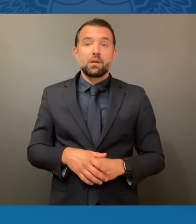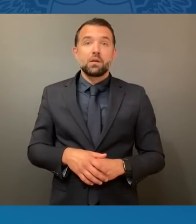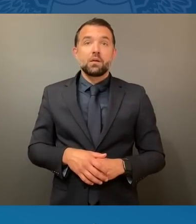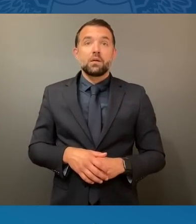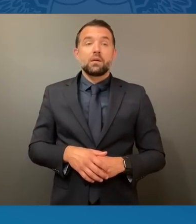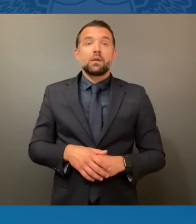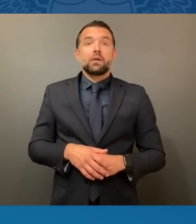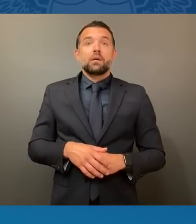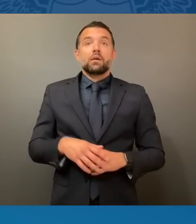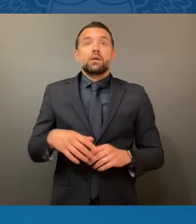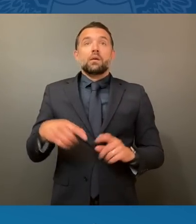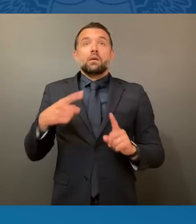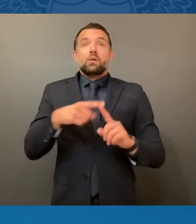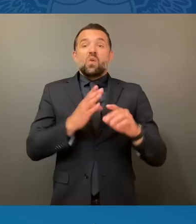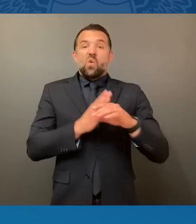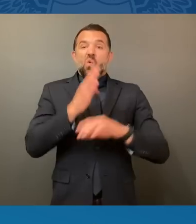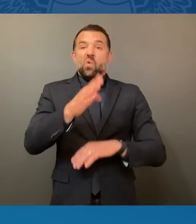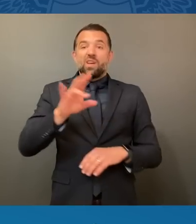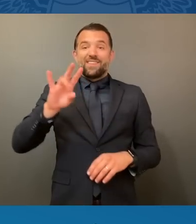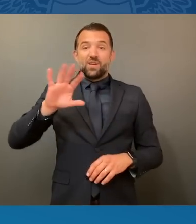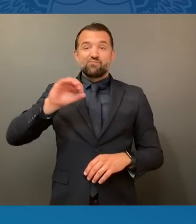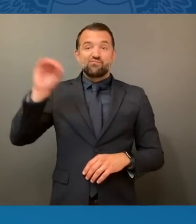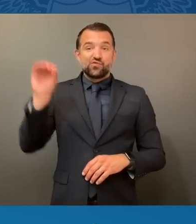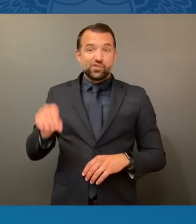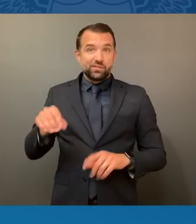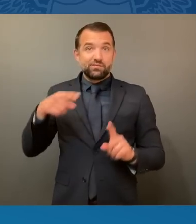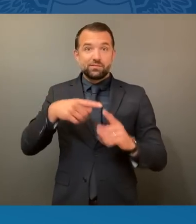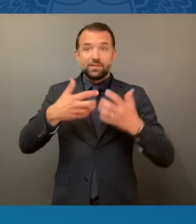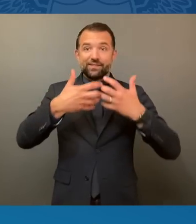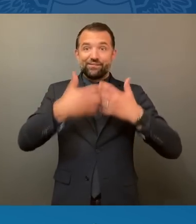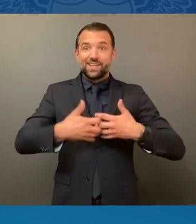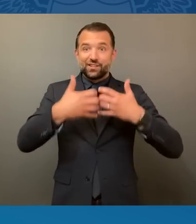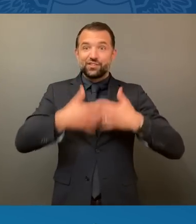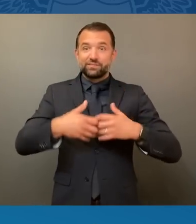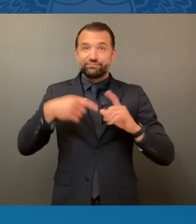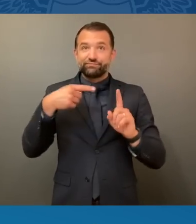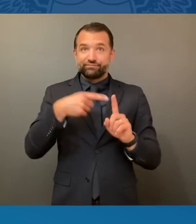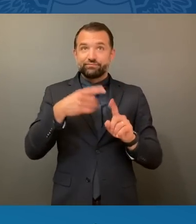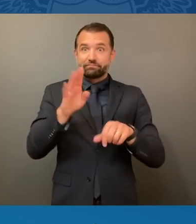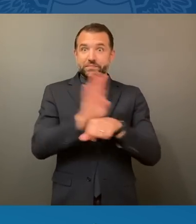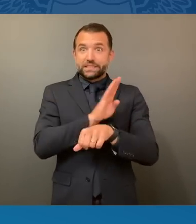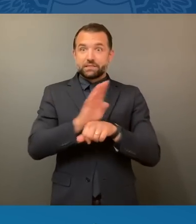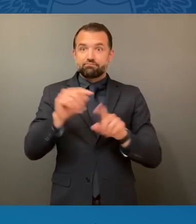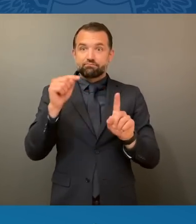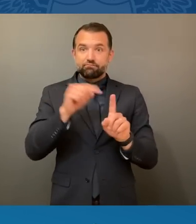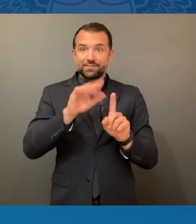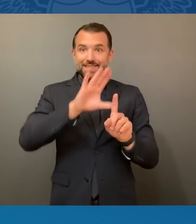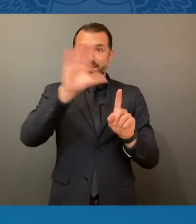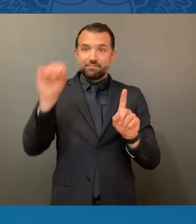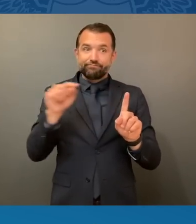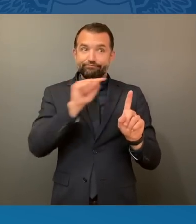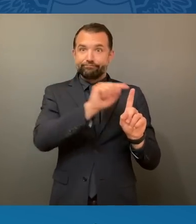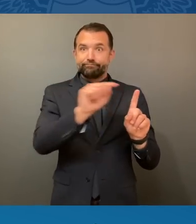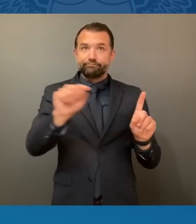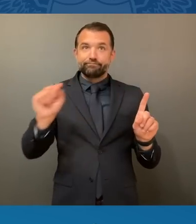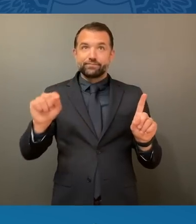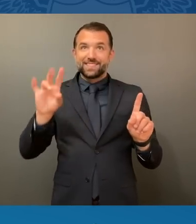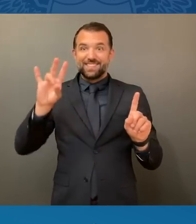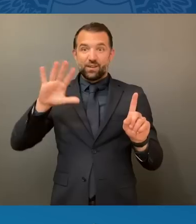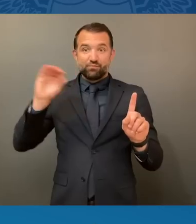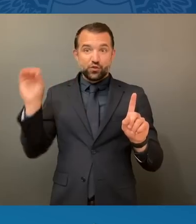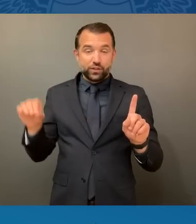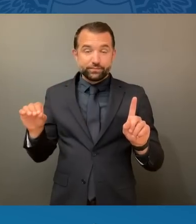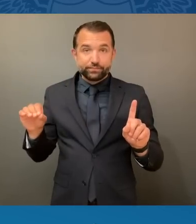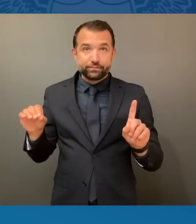over 75% of manufacturing firms in the United States, manufacturing companies, hire 20 or fewer